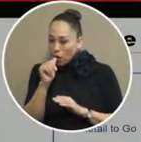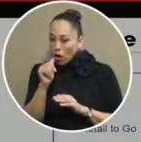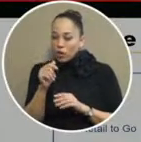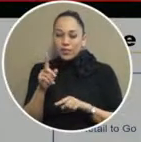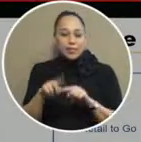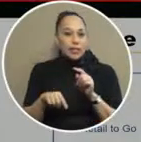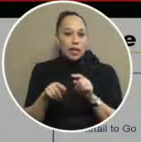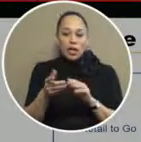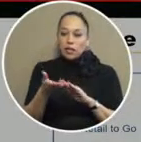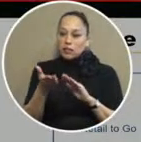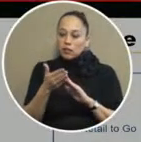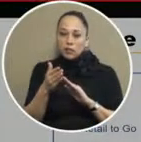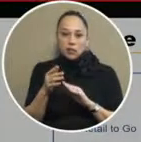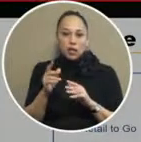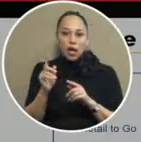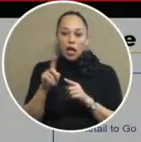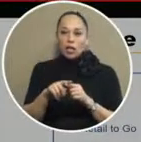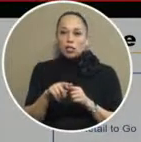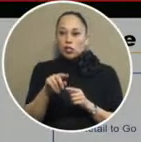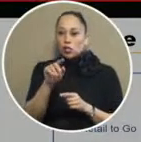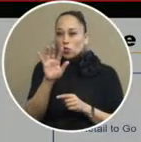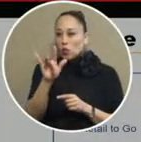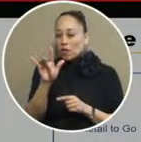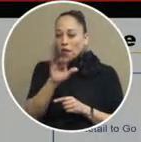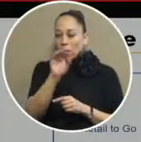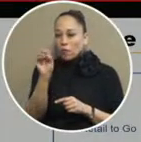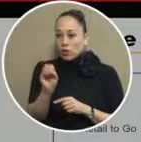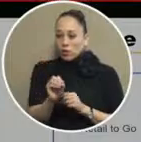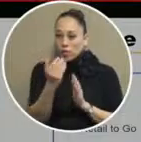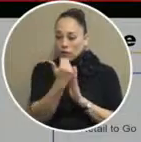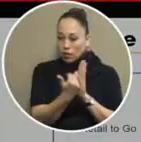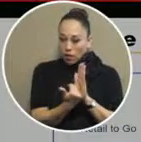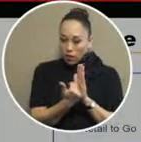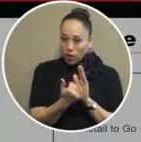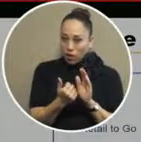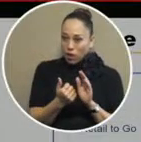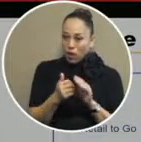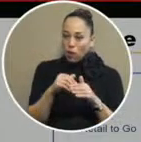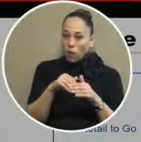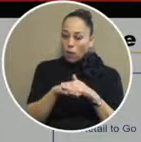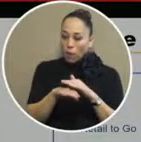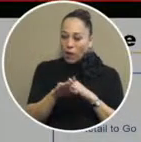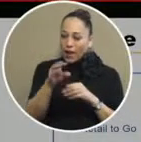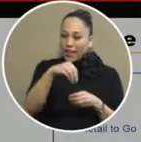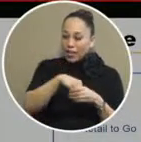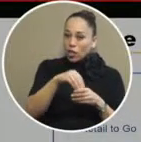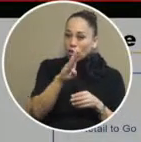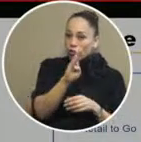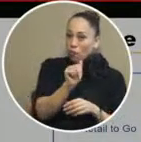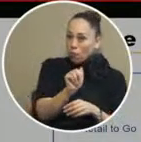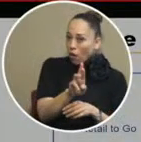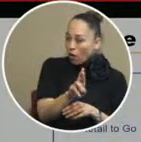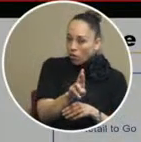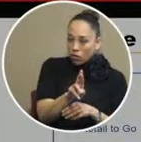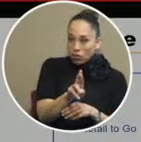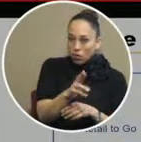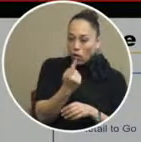can operate in-person service up to 25% of the listed occupancy inside the bar.